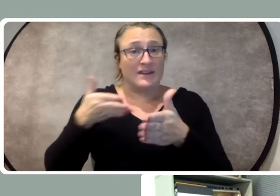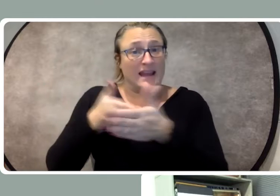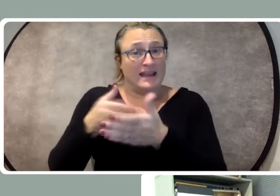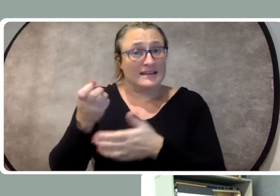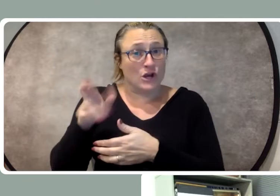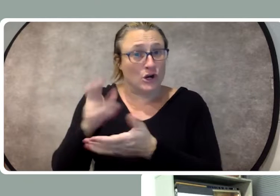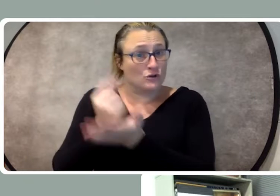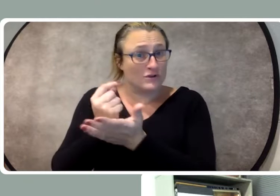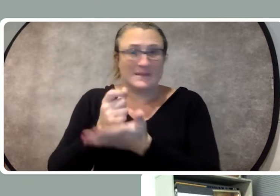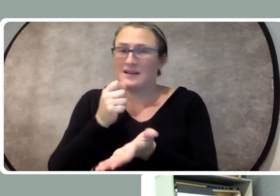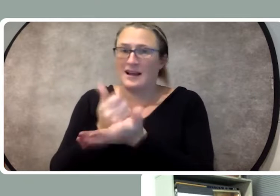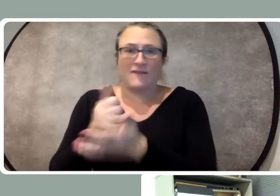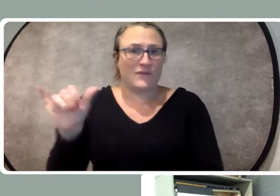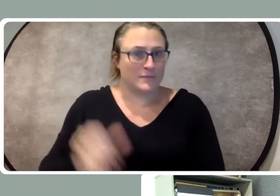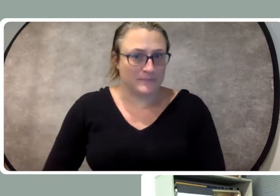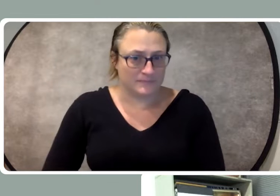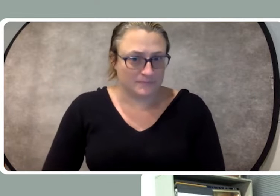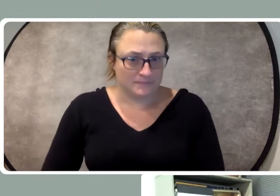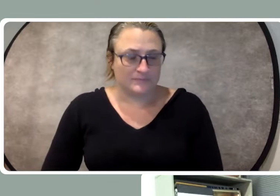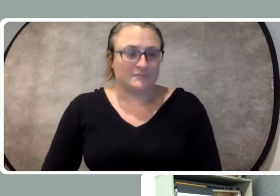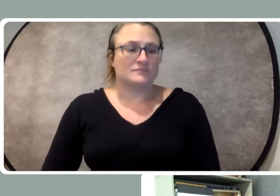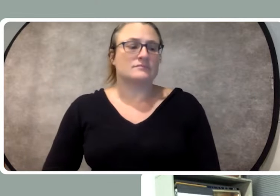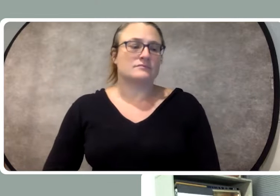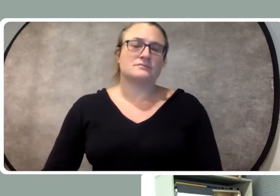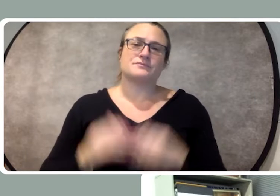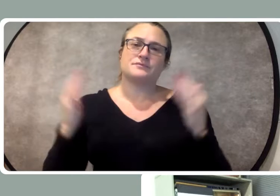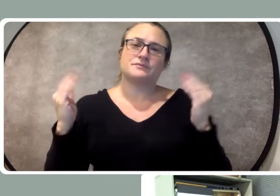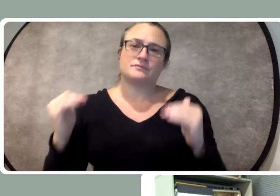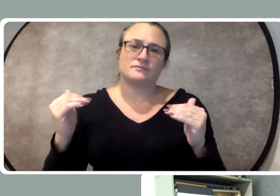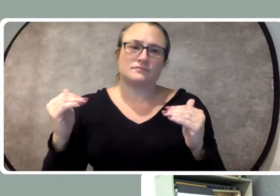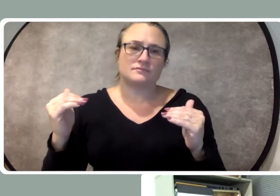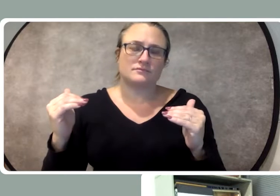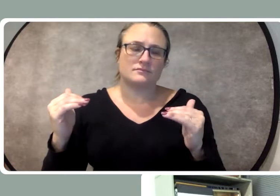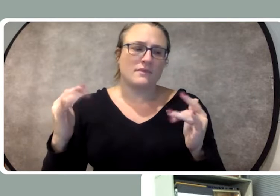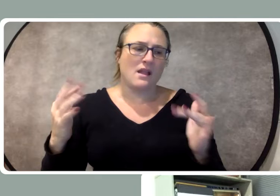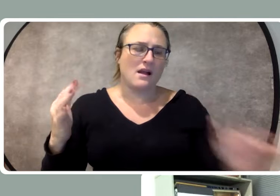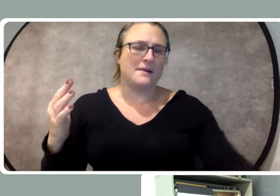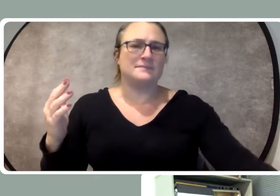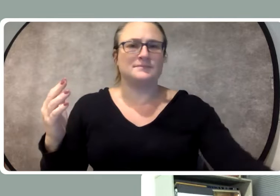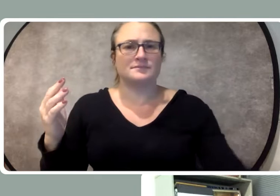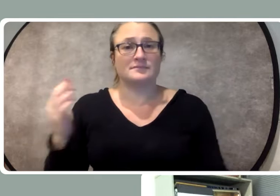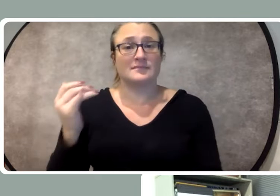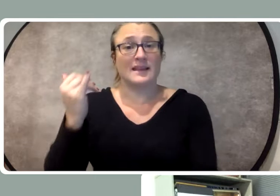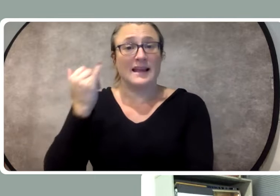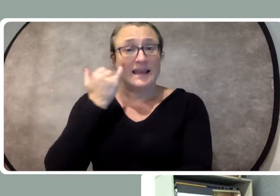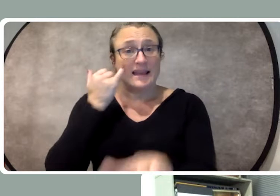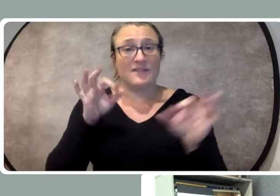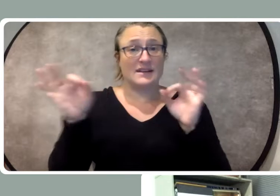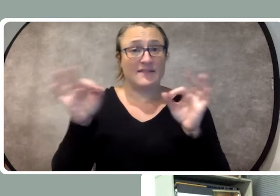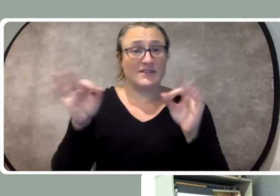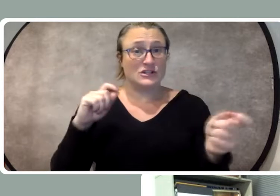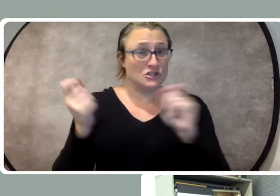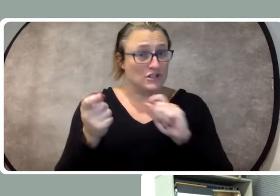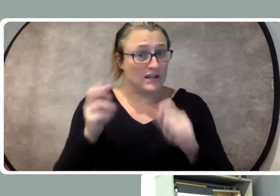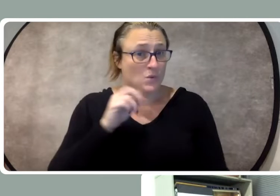helpful. In terms of whether the definition has changed a little bit, I